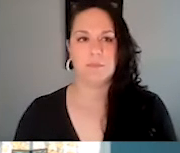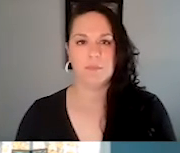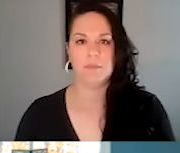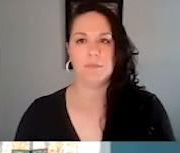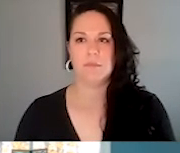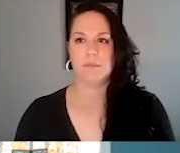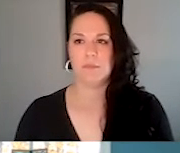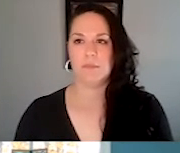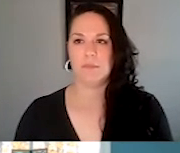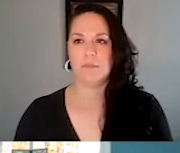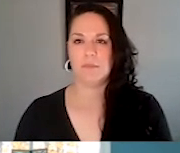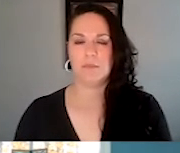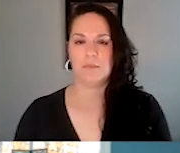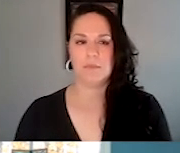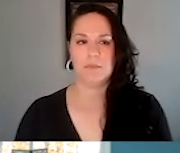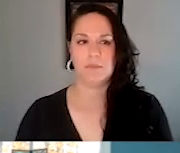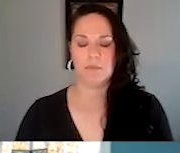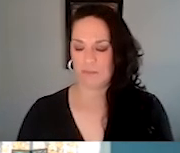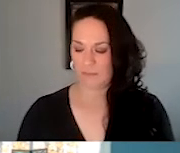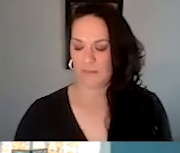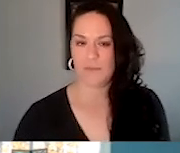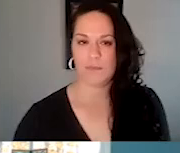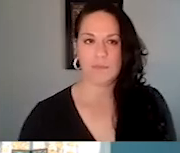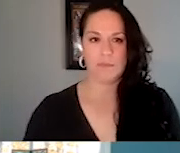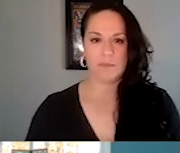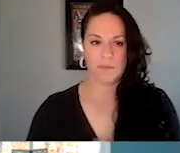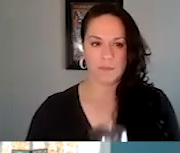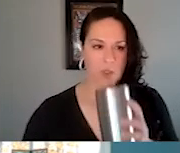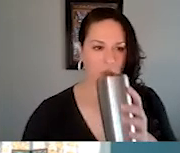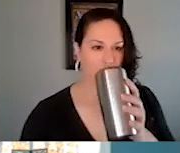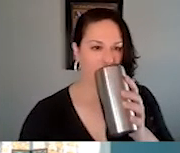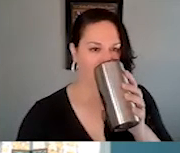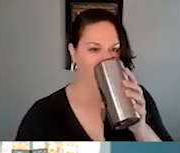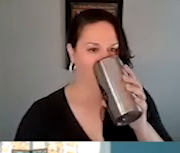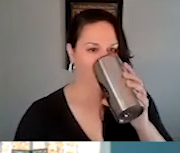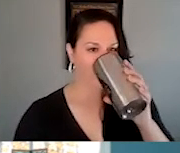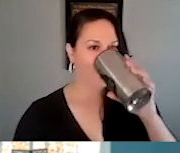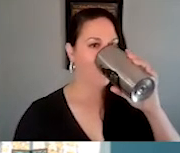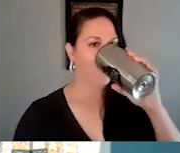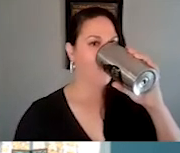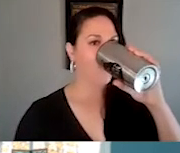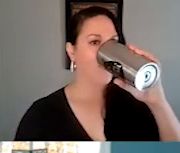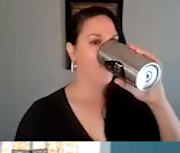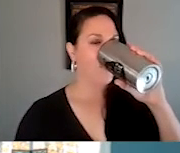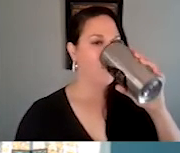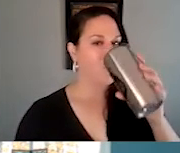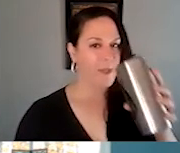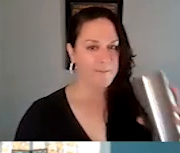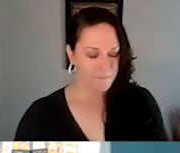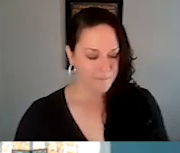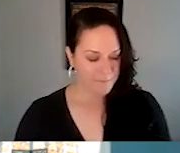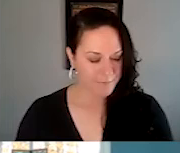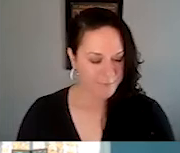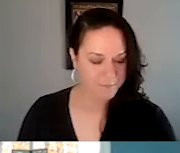of the stuff Christina talked about is incredibly important to do through your coalition if you